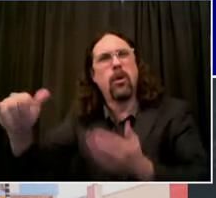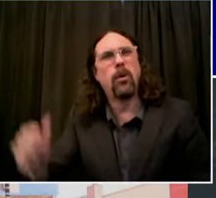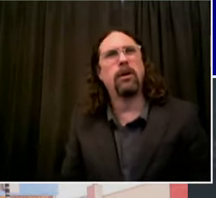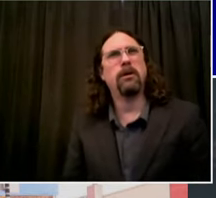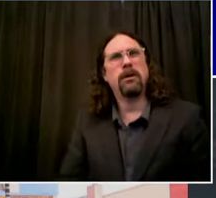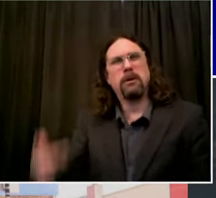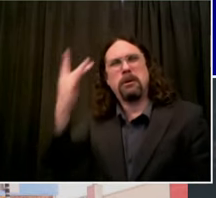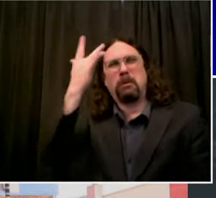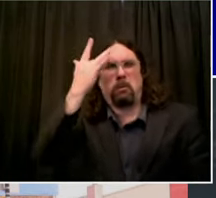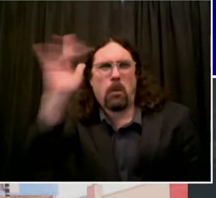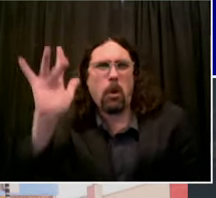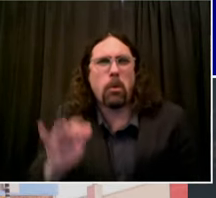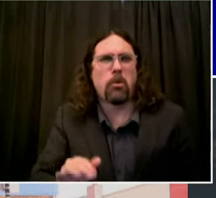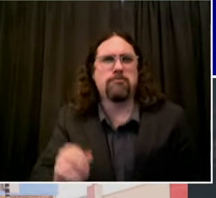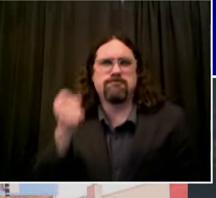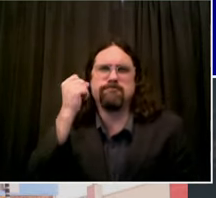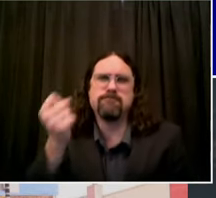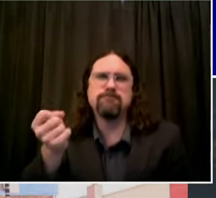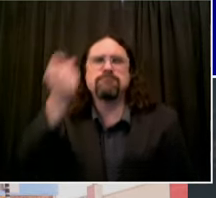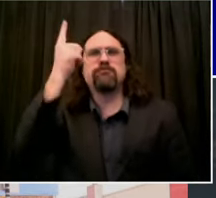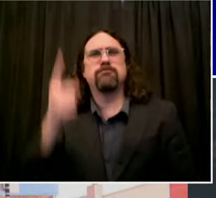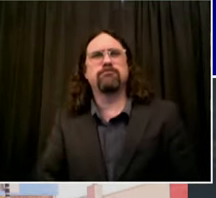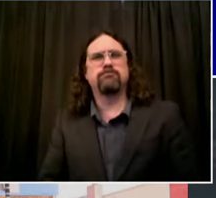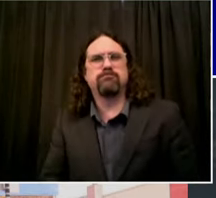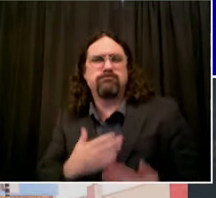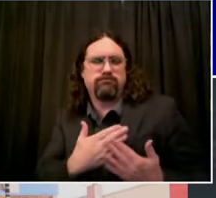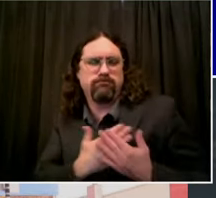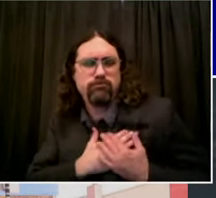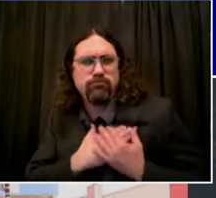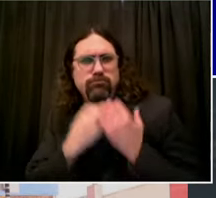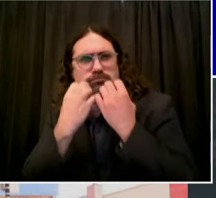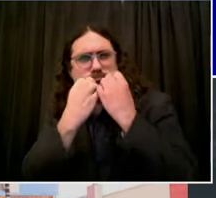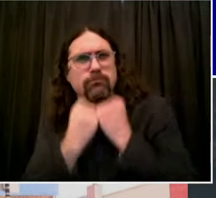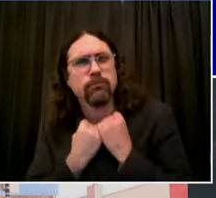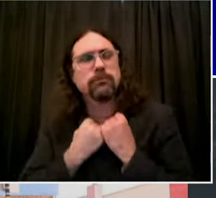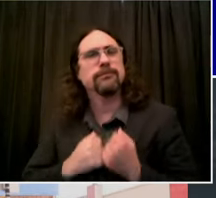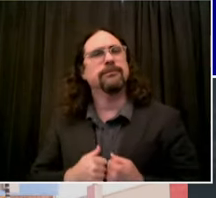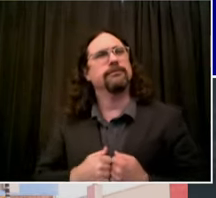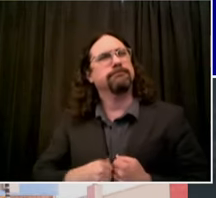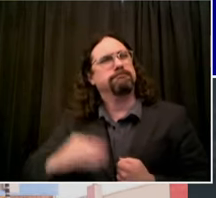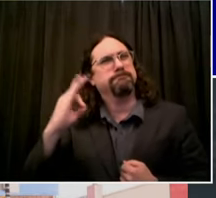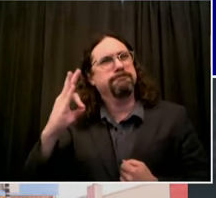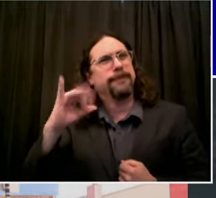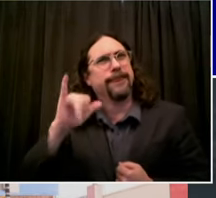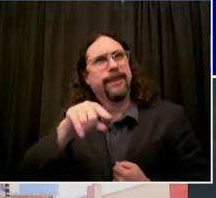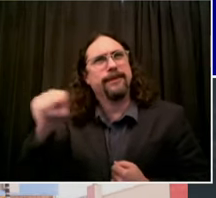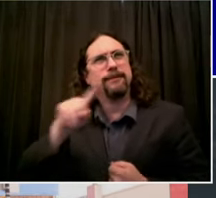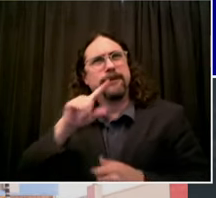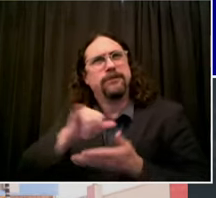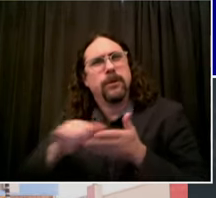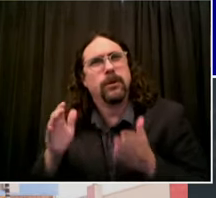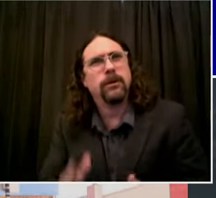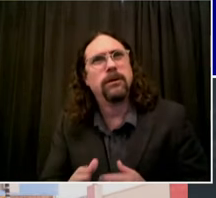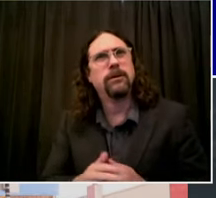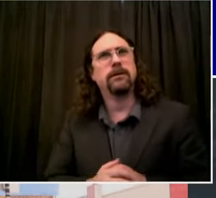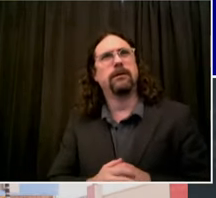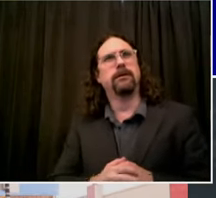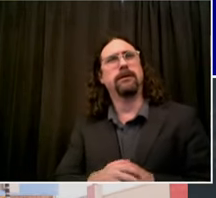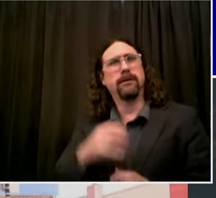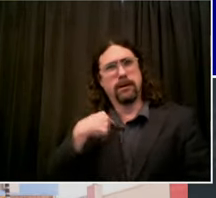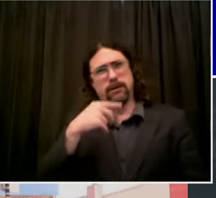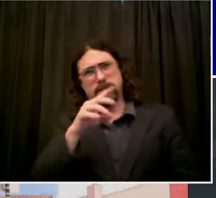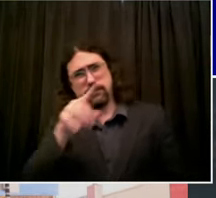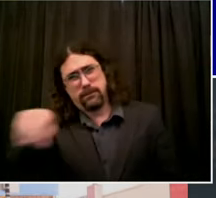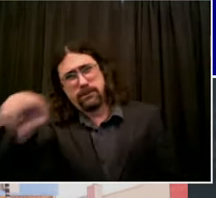York City who care about your neighborhoods, care about the city, care about creating a better world, care about creating a more just world. Thank